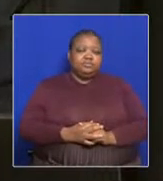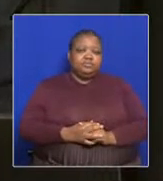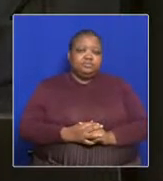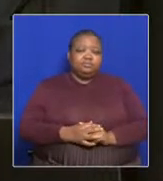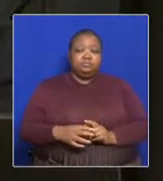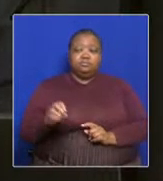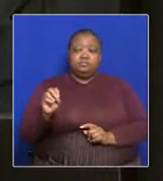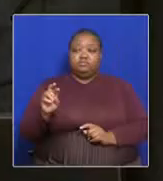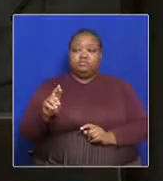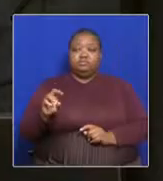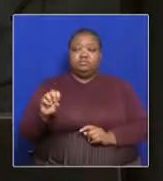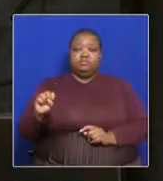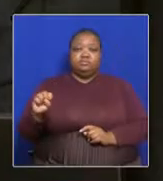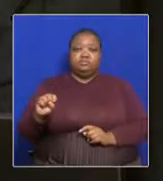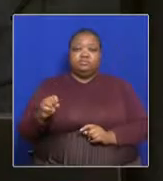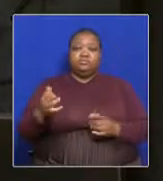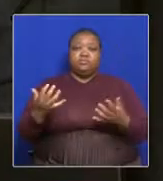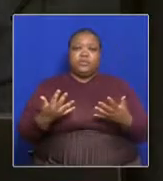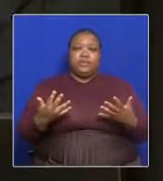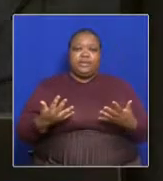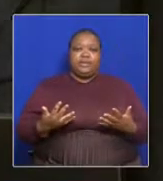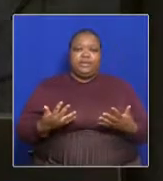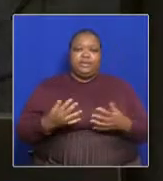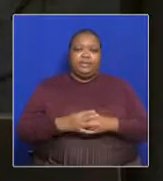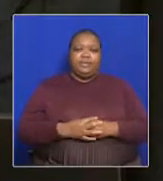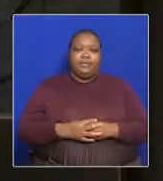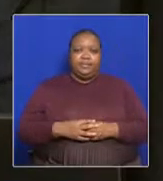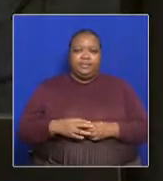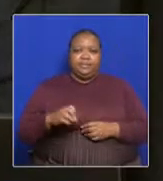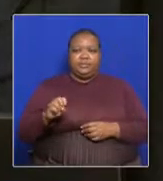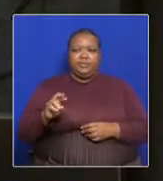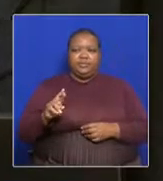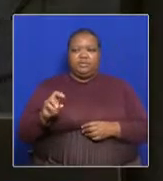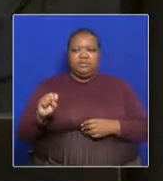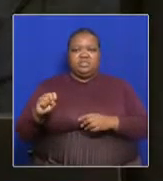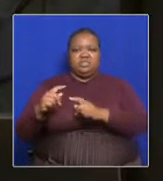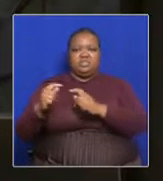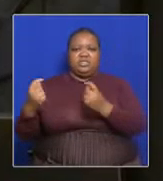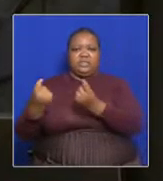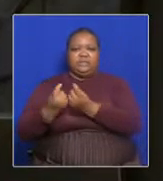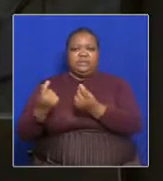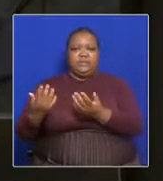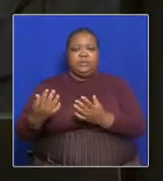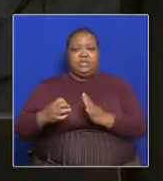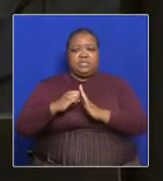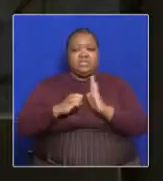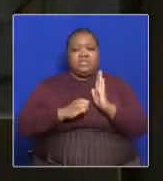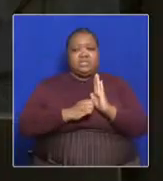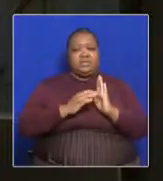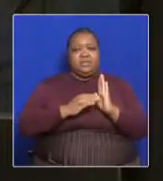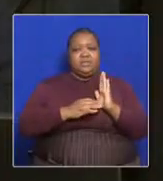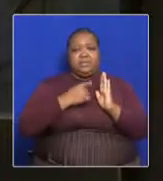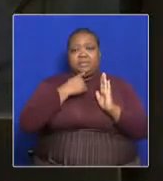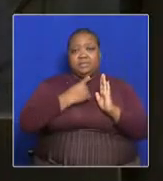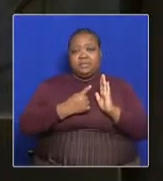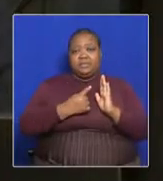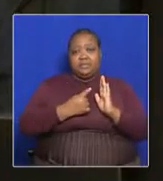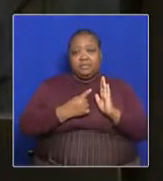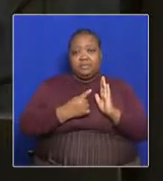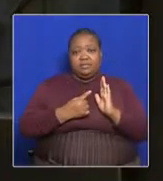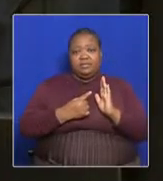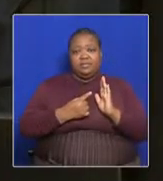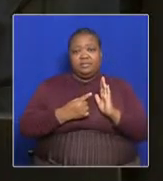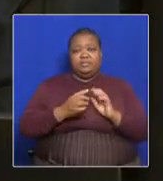are they at that point? You say in your statement, and I want to tell you this so that I'm not tricking you,